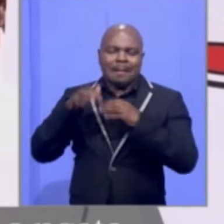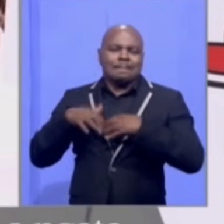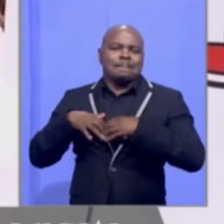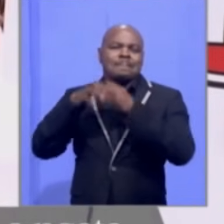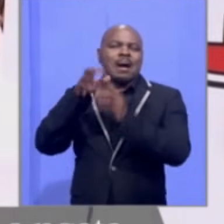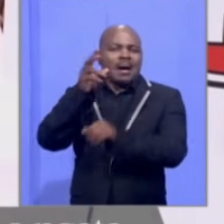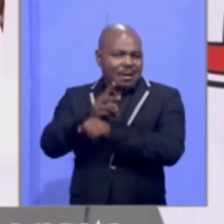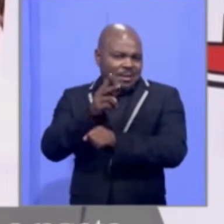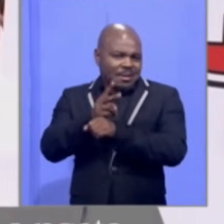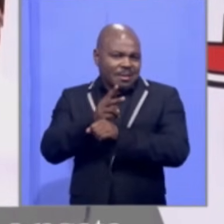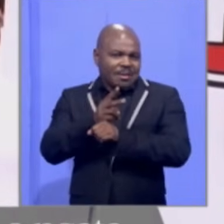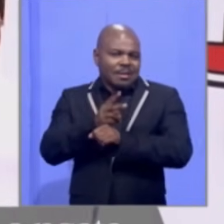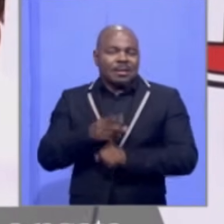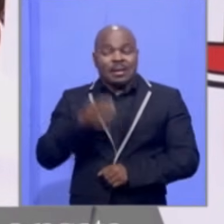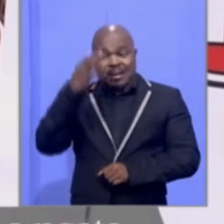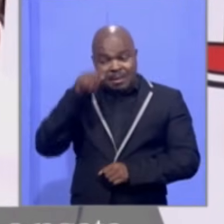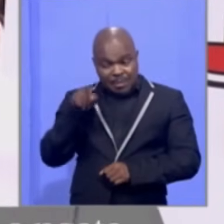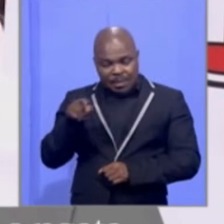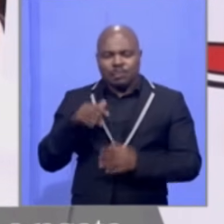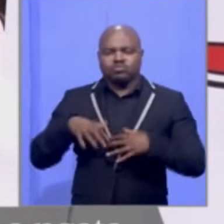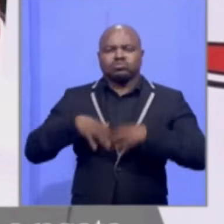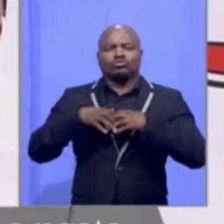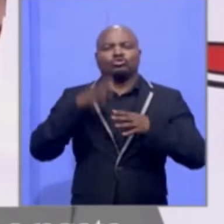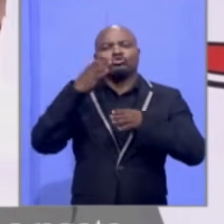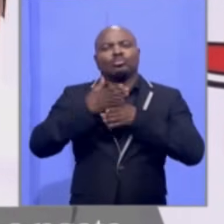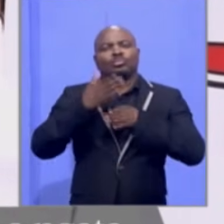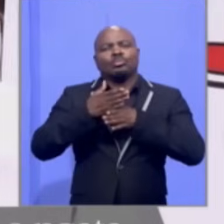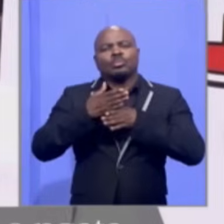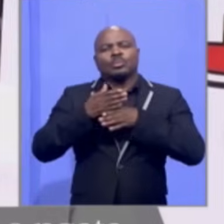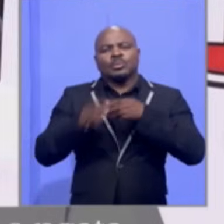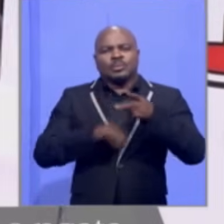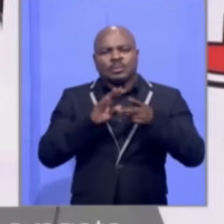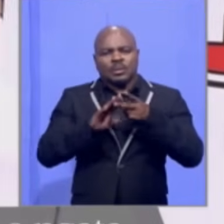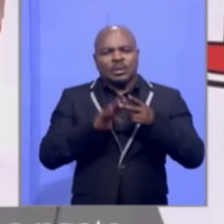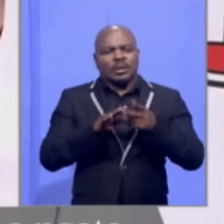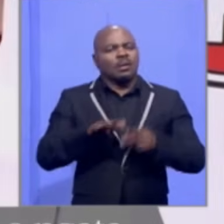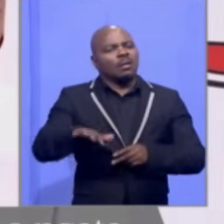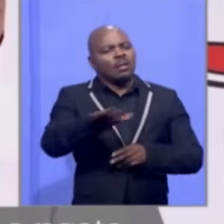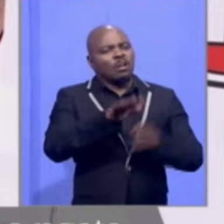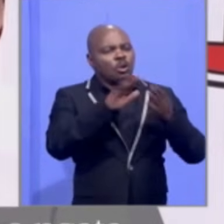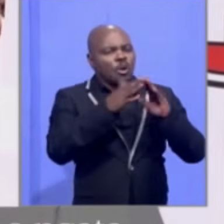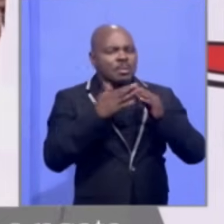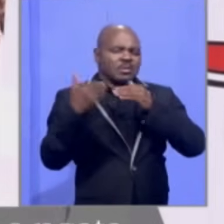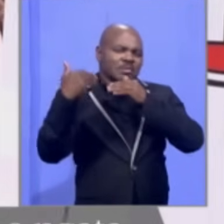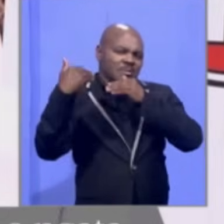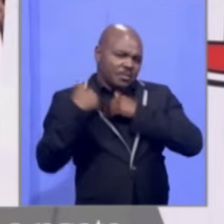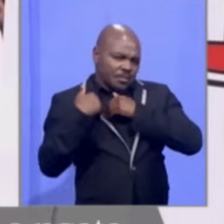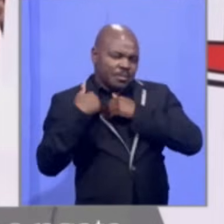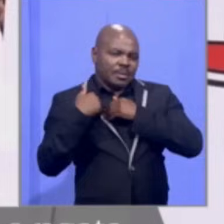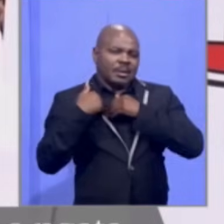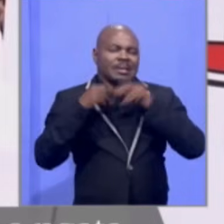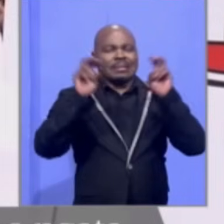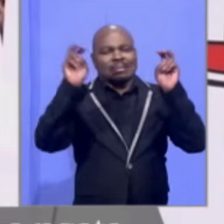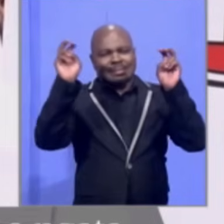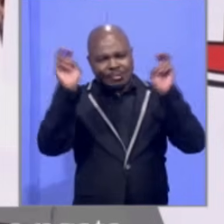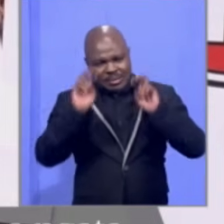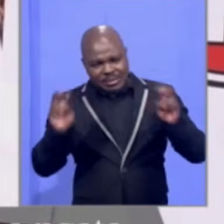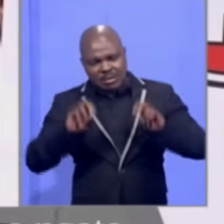a government that will create jobs, make safer communities, and load